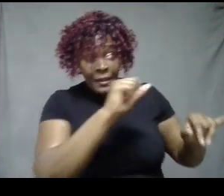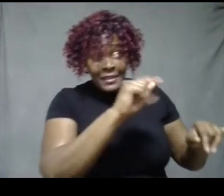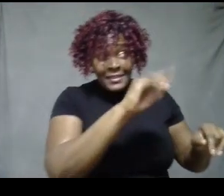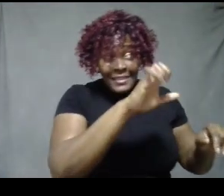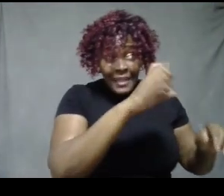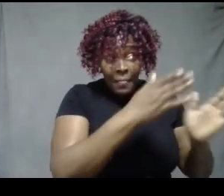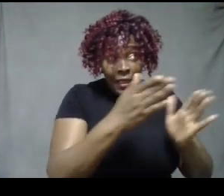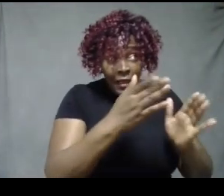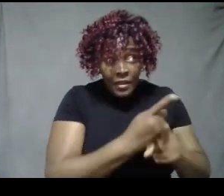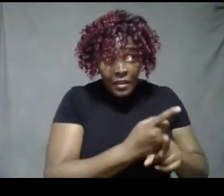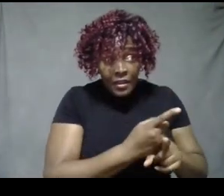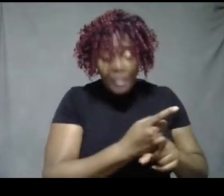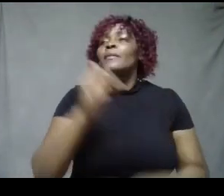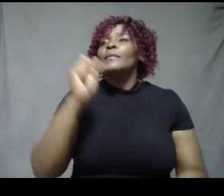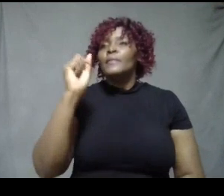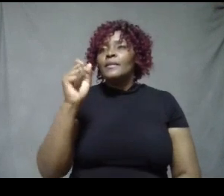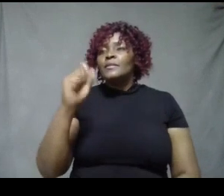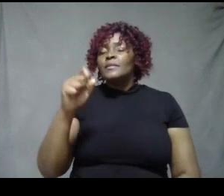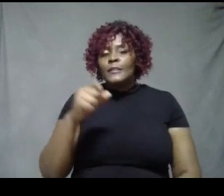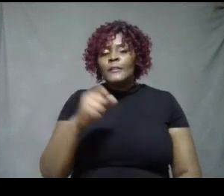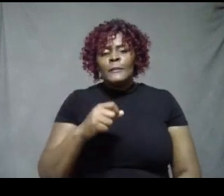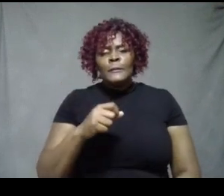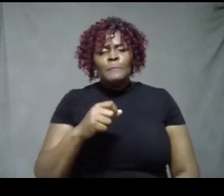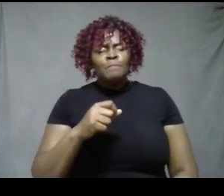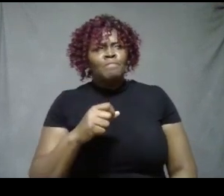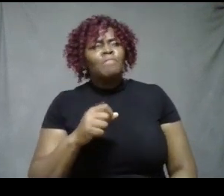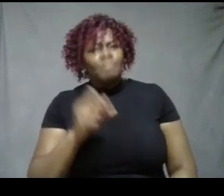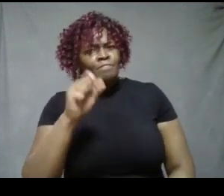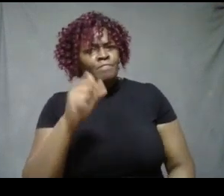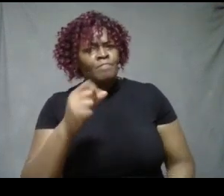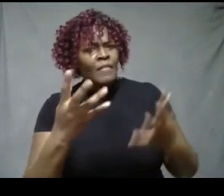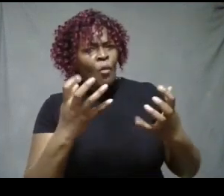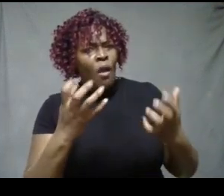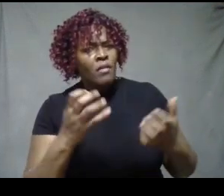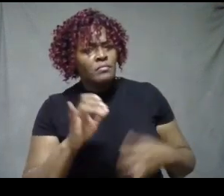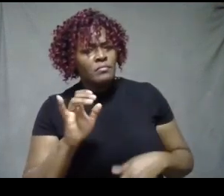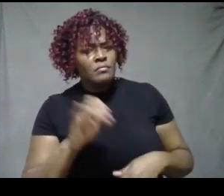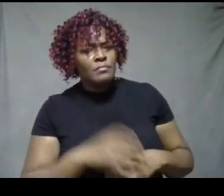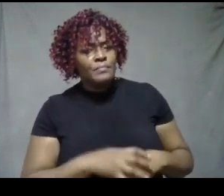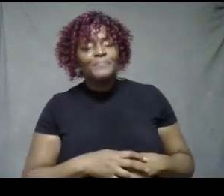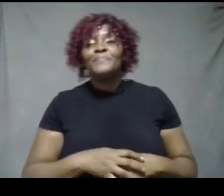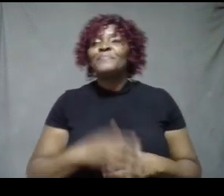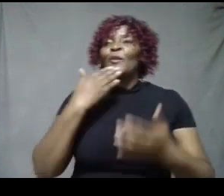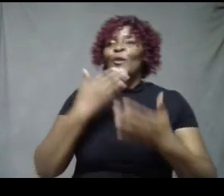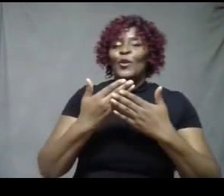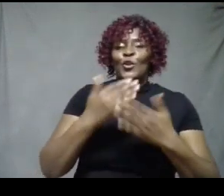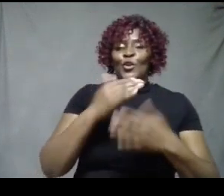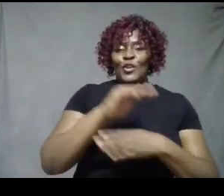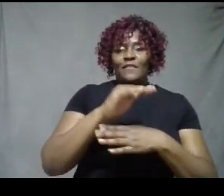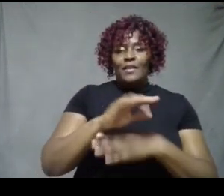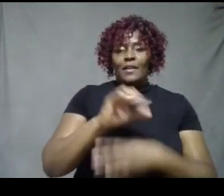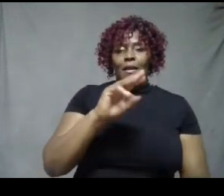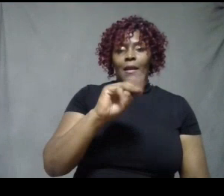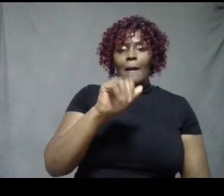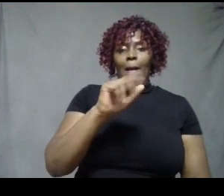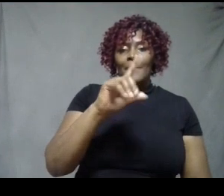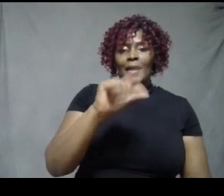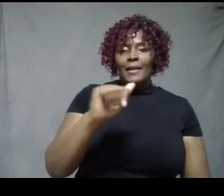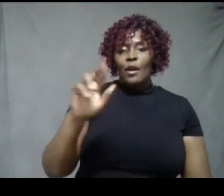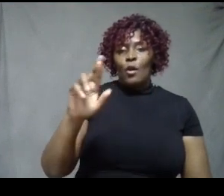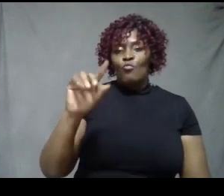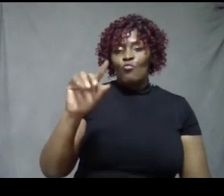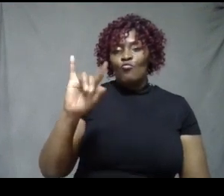time? Correct. I'd like to do that as well. Good evening, Amanda Radigan, the Planning and Zoning Director.